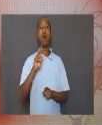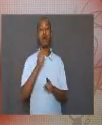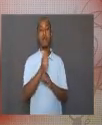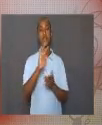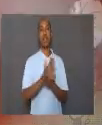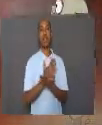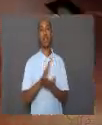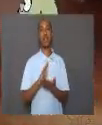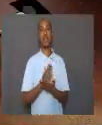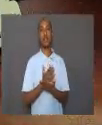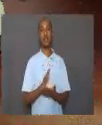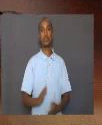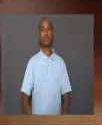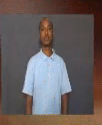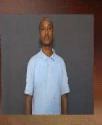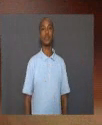metalloid.